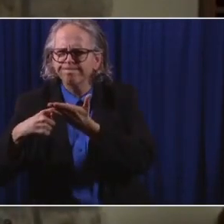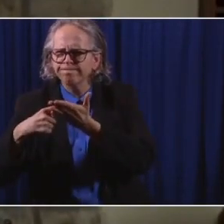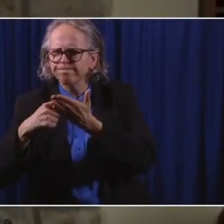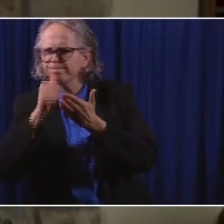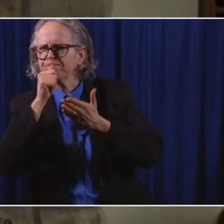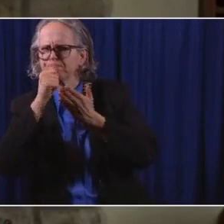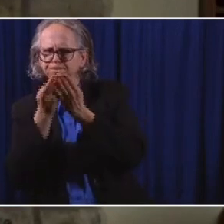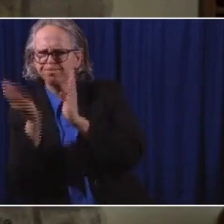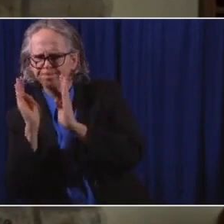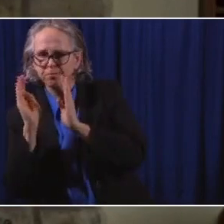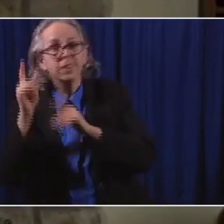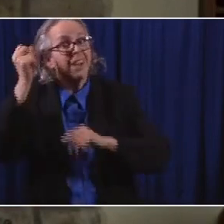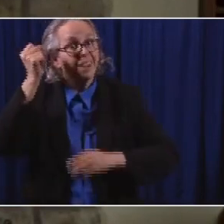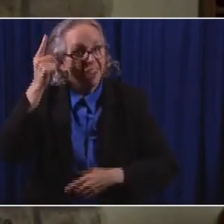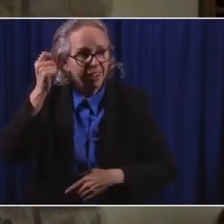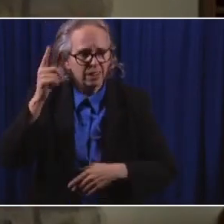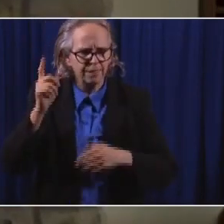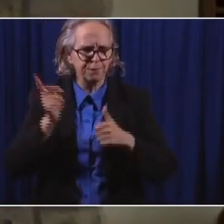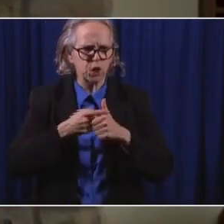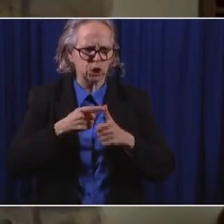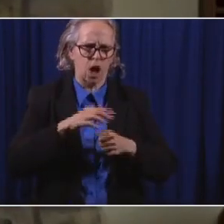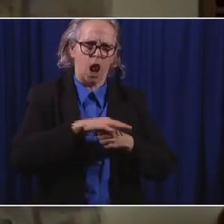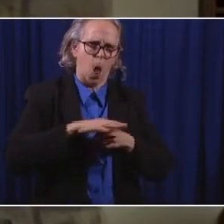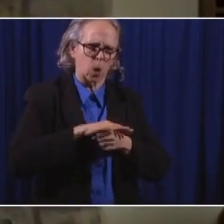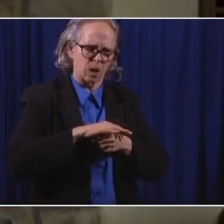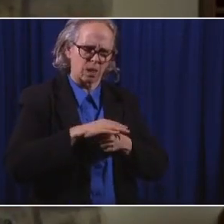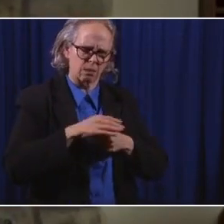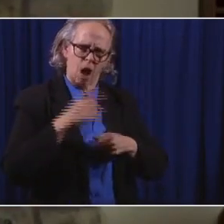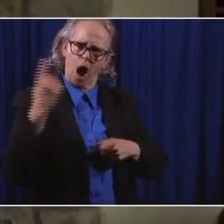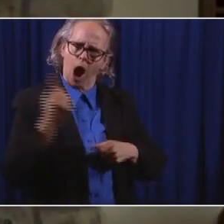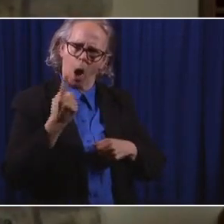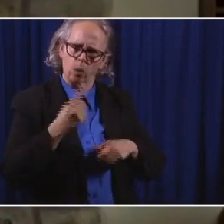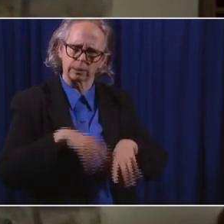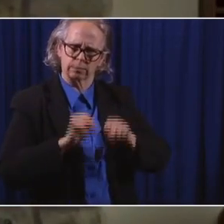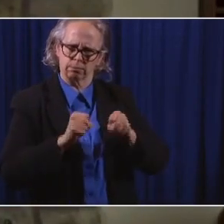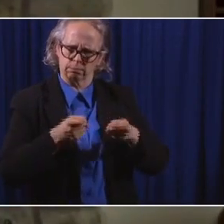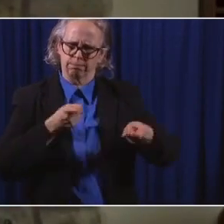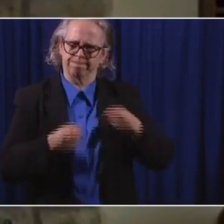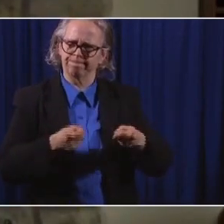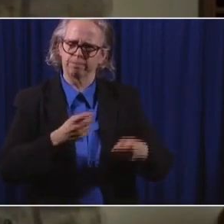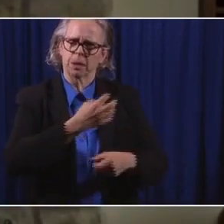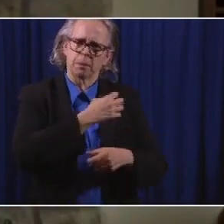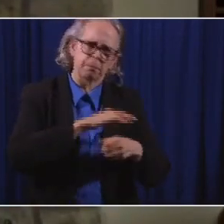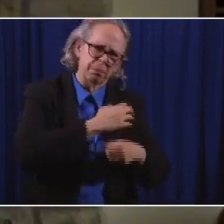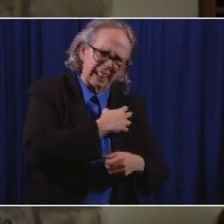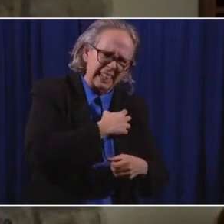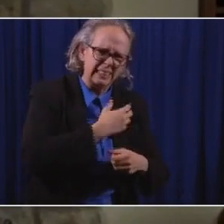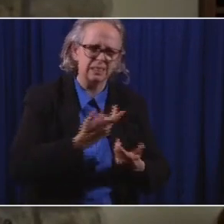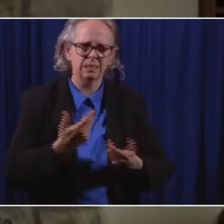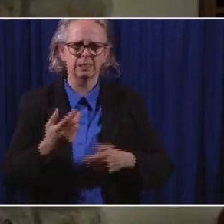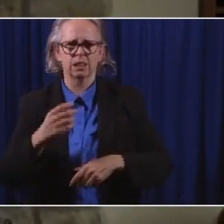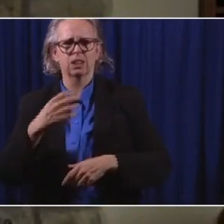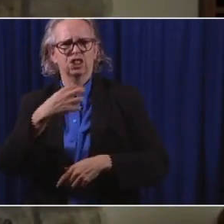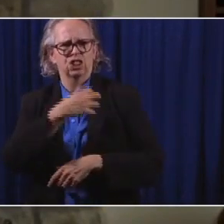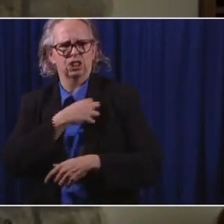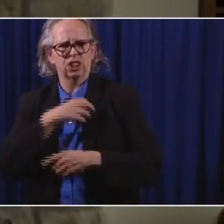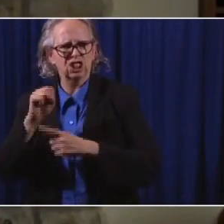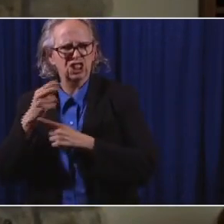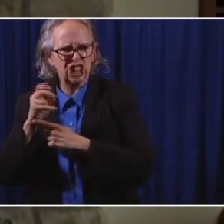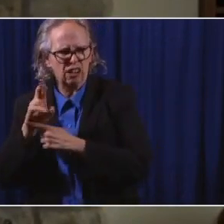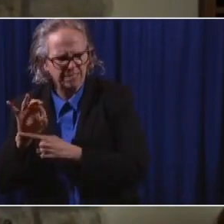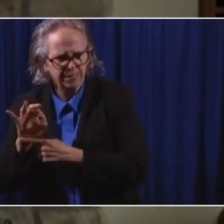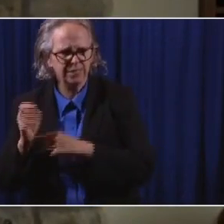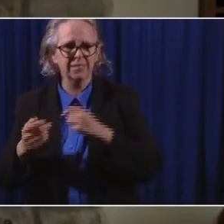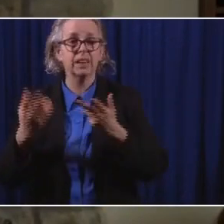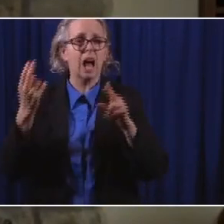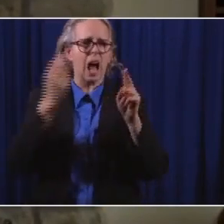local government state. The first line of defense is the local police, local sheriff. We have the Highway Patrol to back up. We also